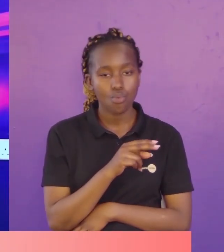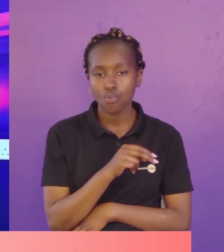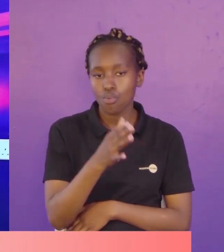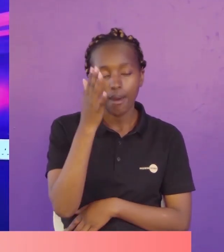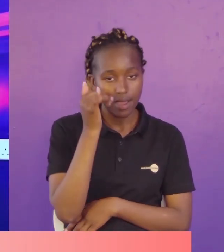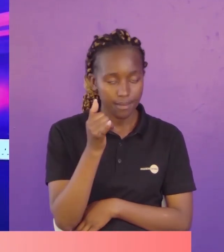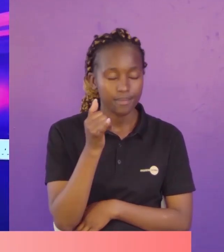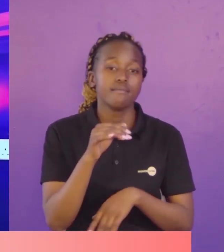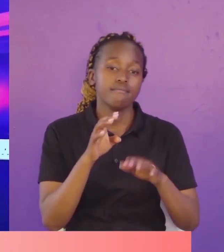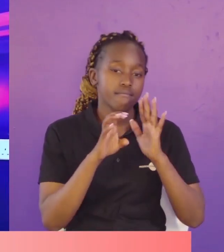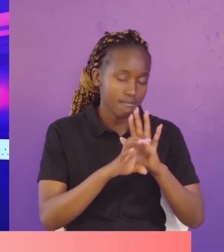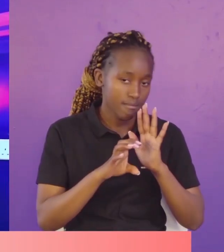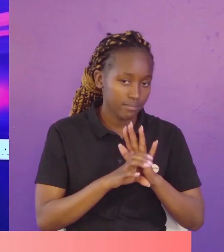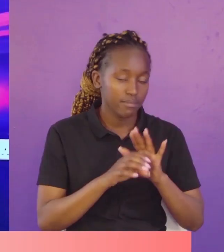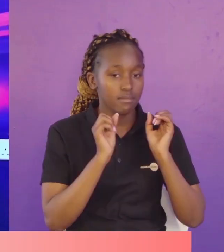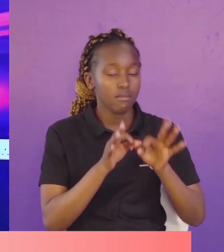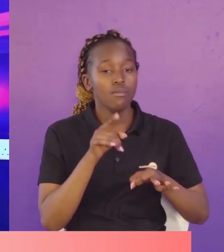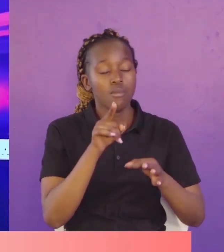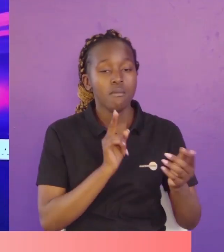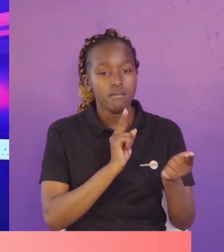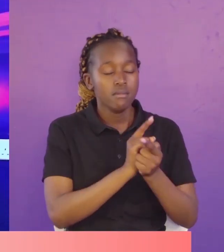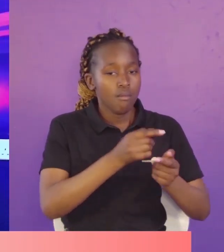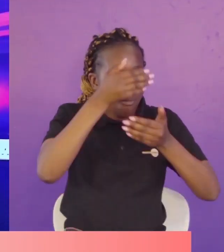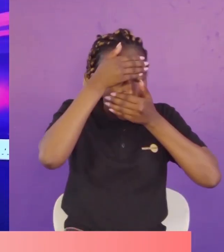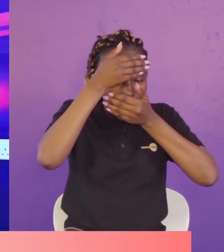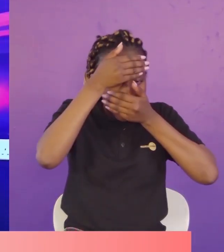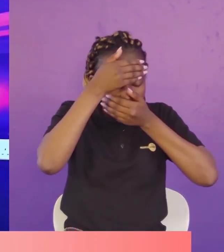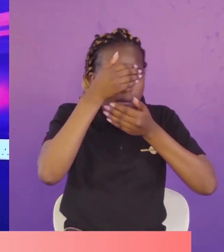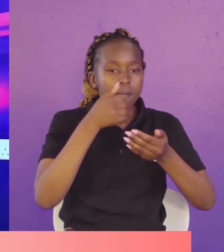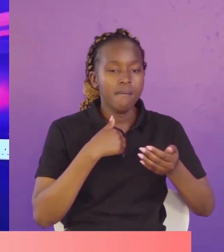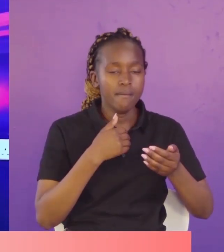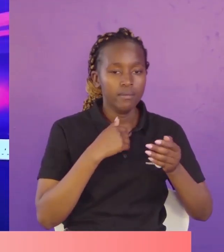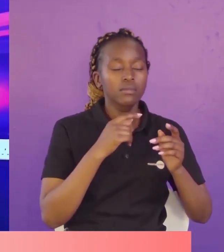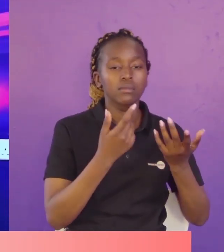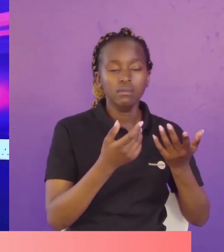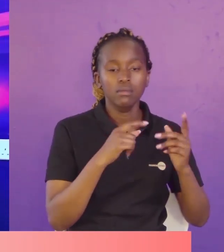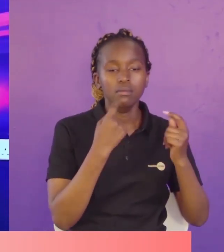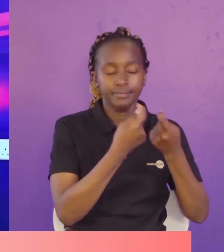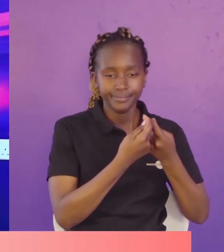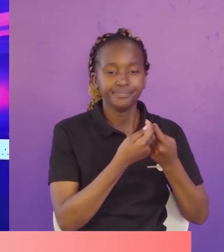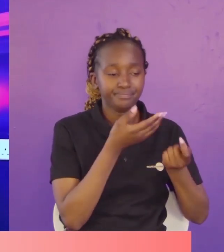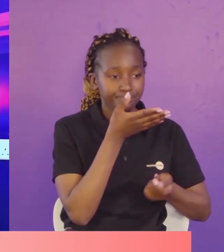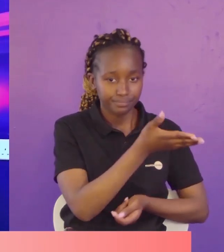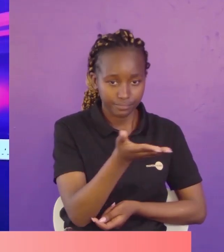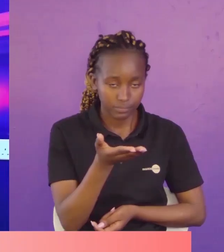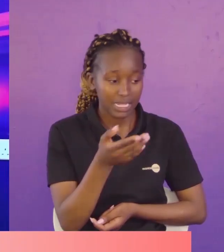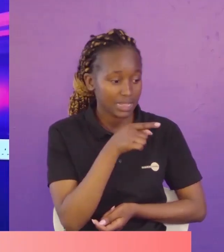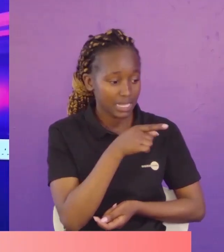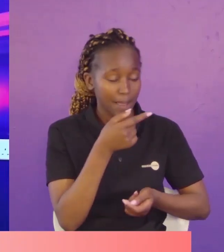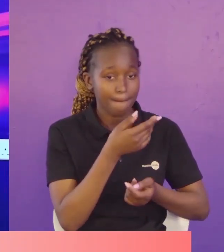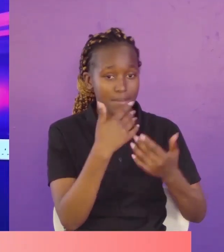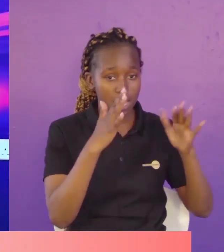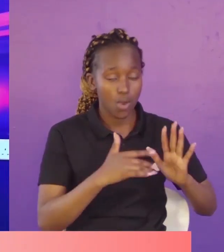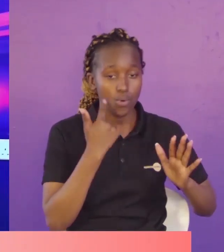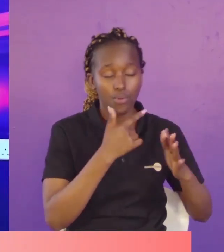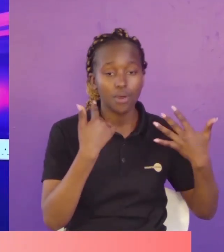let's say, for example, we are playing against Morocco. Yeah. We have Hakim Ziyech, we have Hakimi. These players, they play internationally. Yeah.